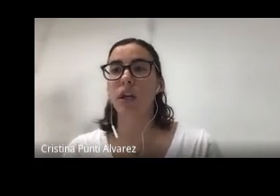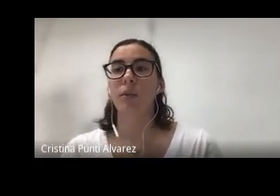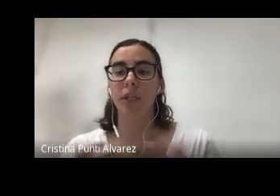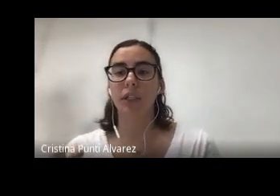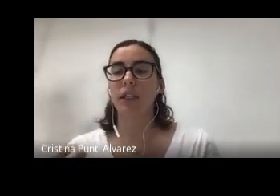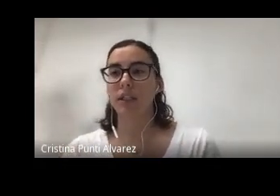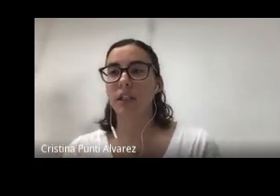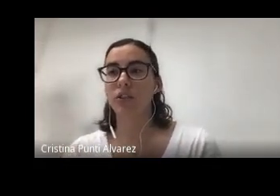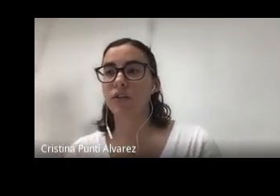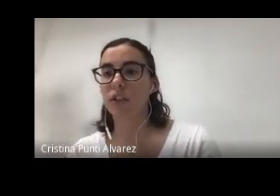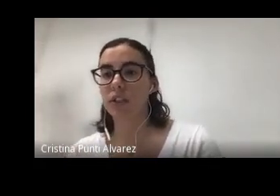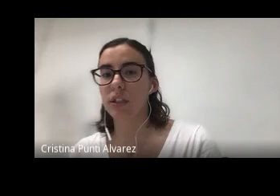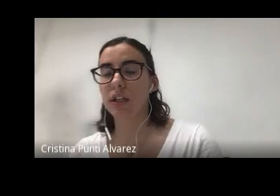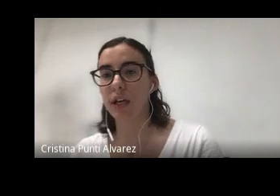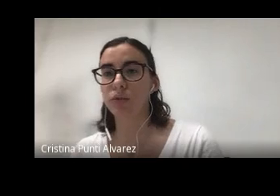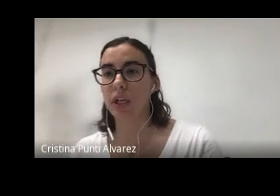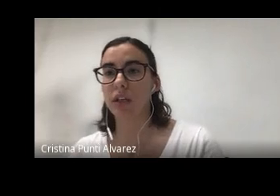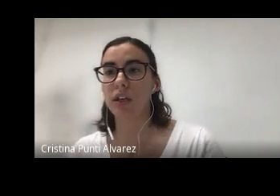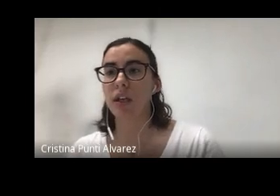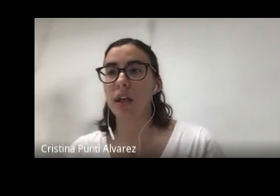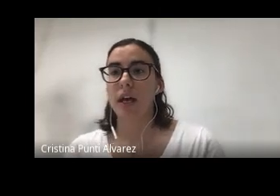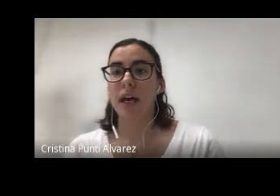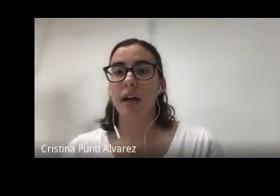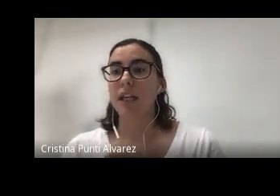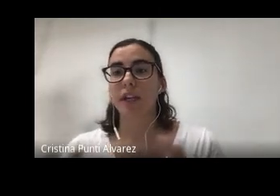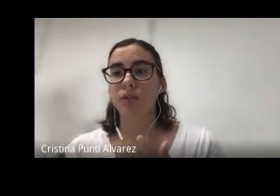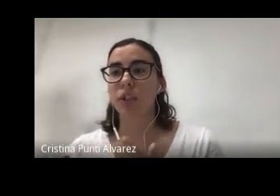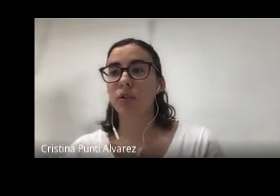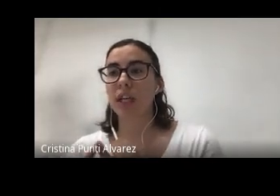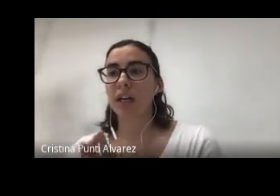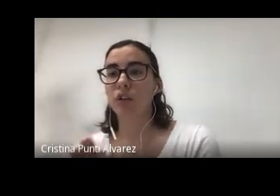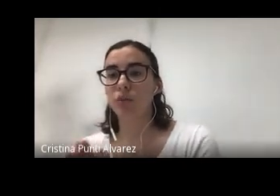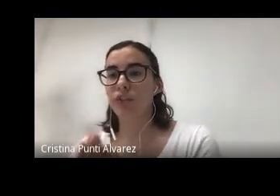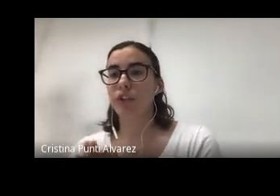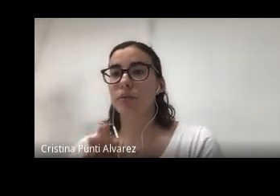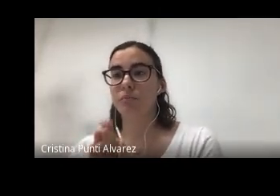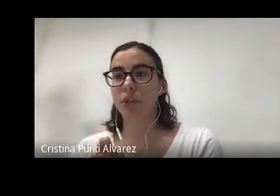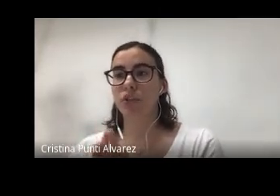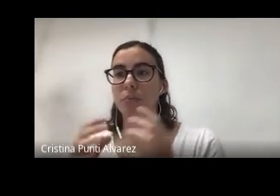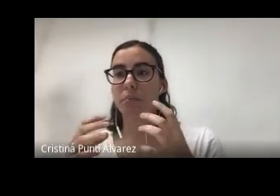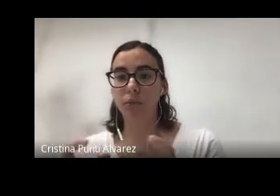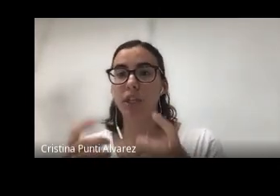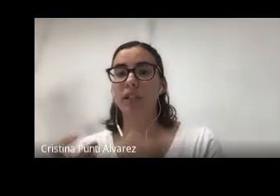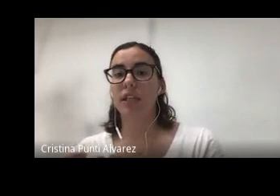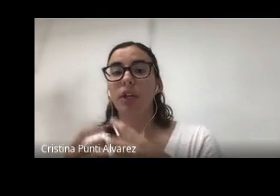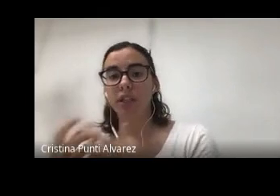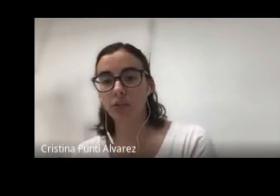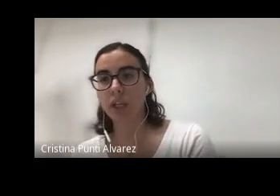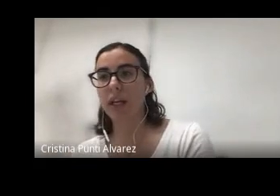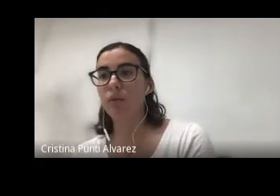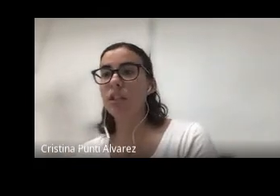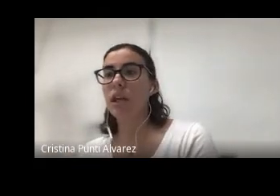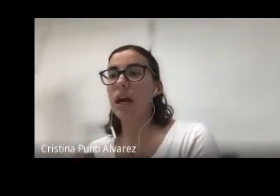Language built as an extension of the existing How to Sign. As far as we know, there are no first-person view dataset related